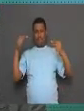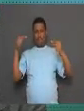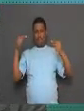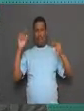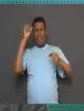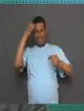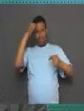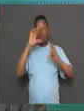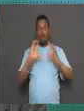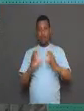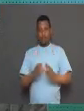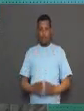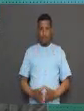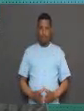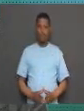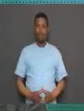anti-HIV/AIDS club.